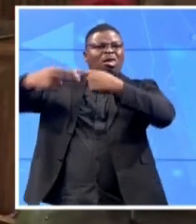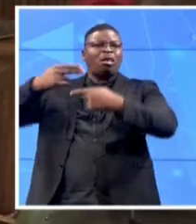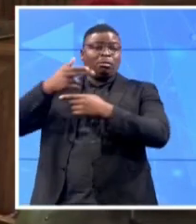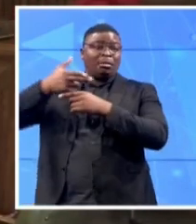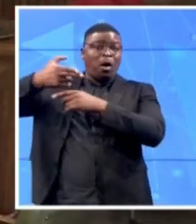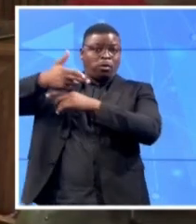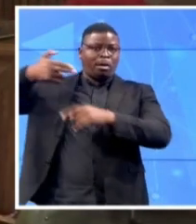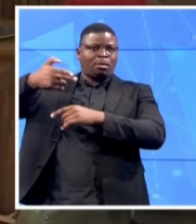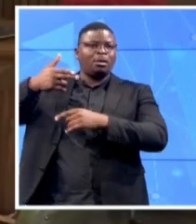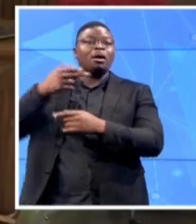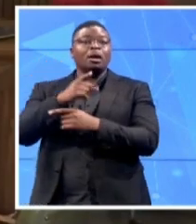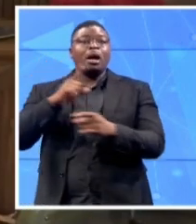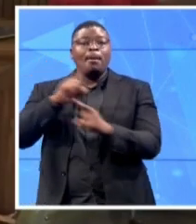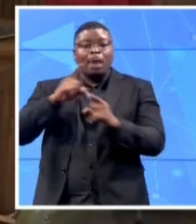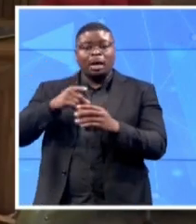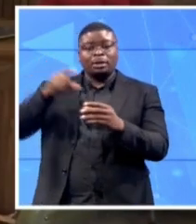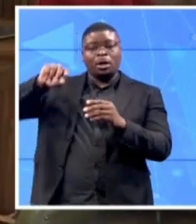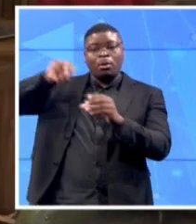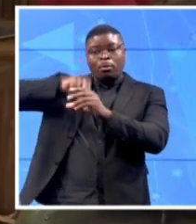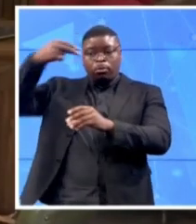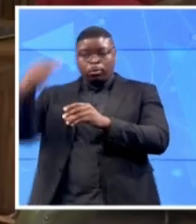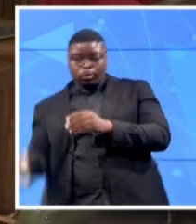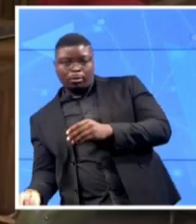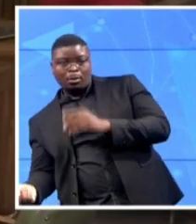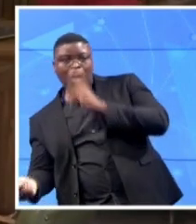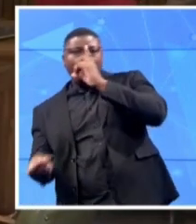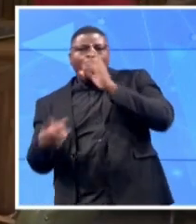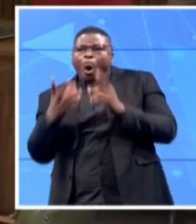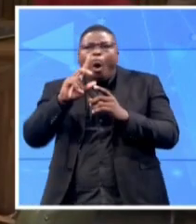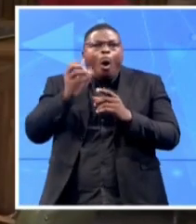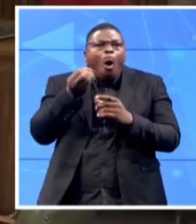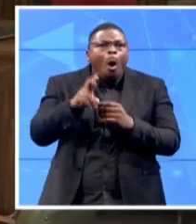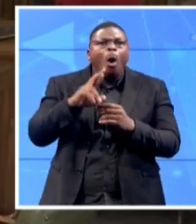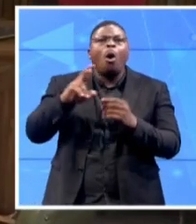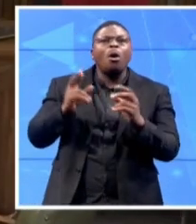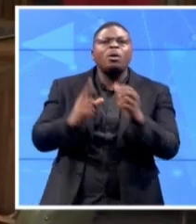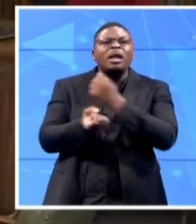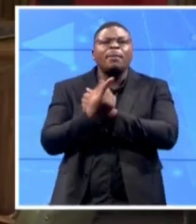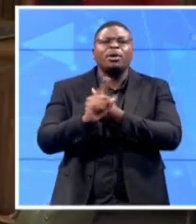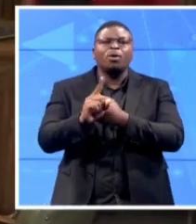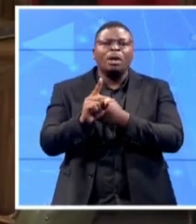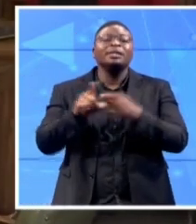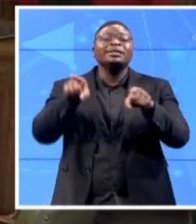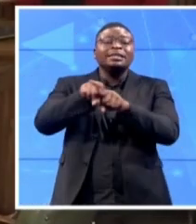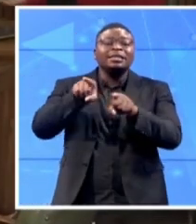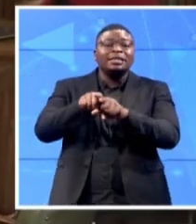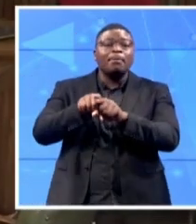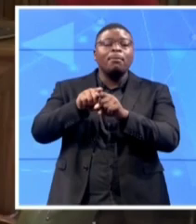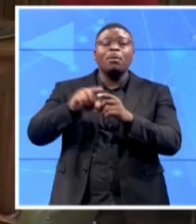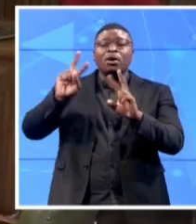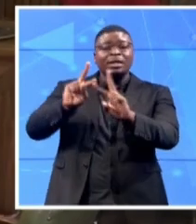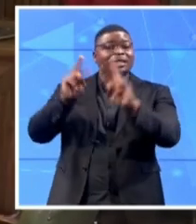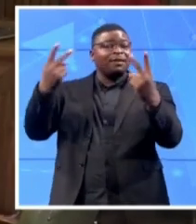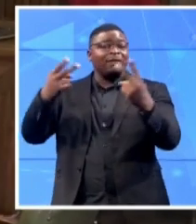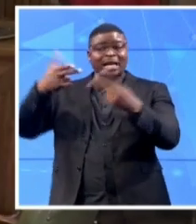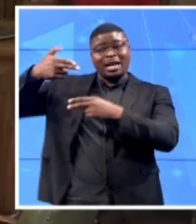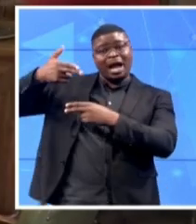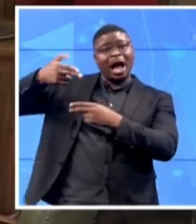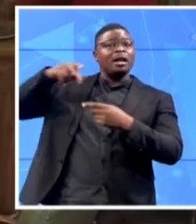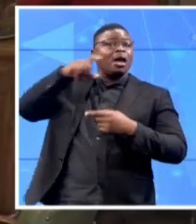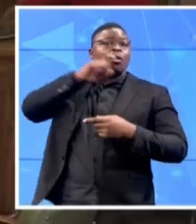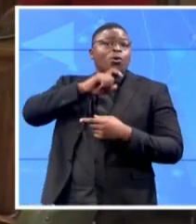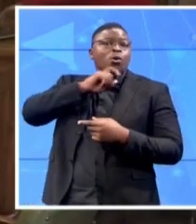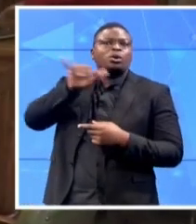or whether or not a different firearm was used, example, a revolver. And that was a question where we ended the